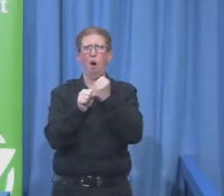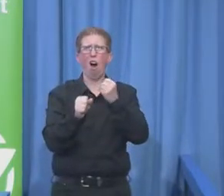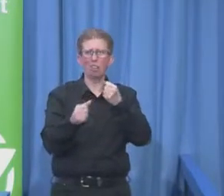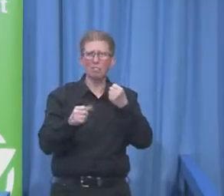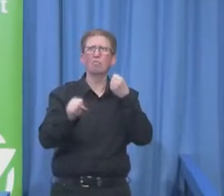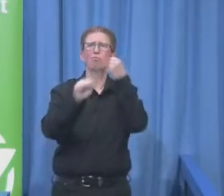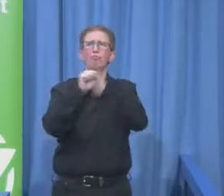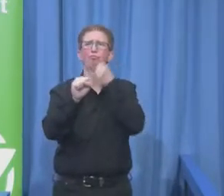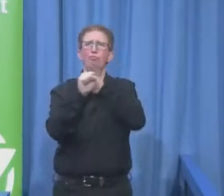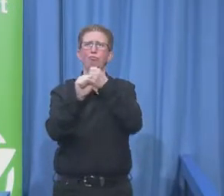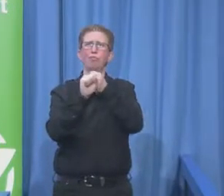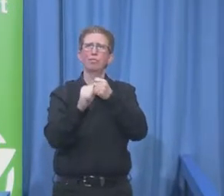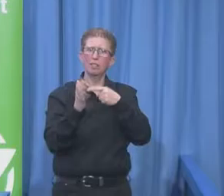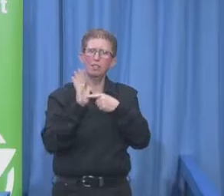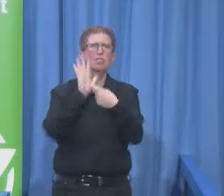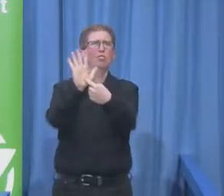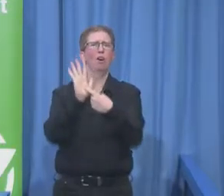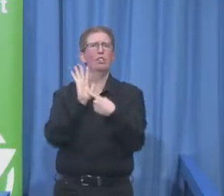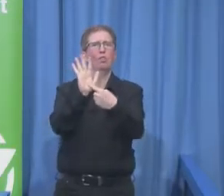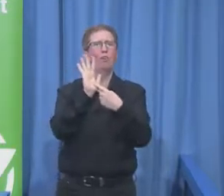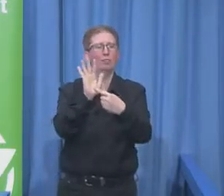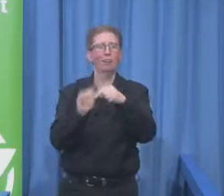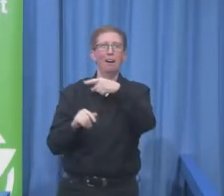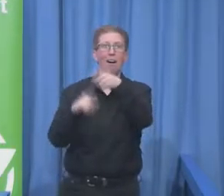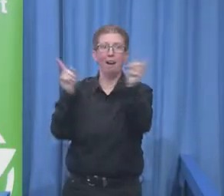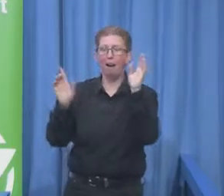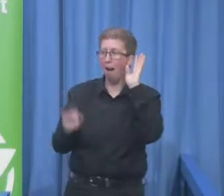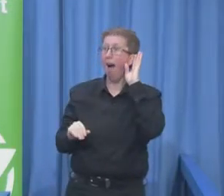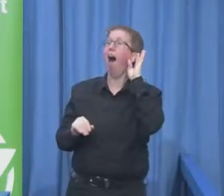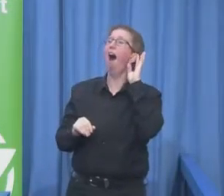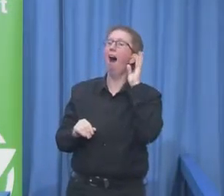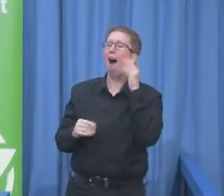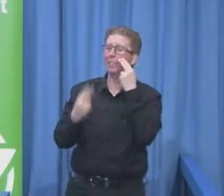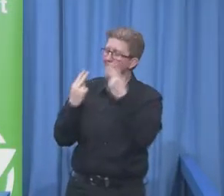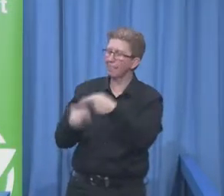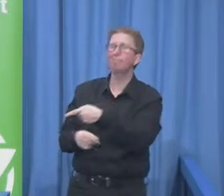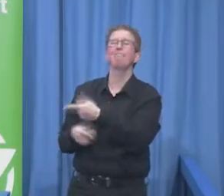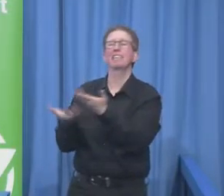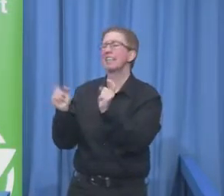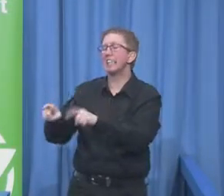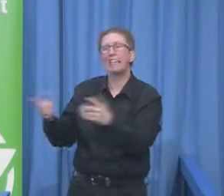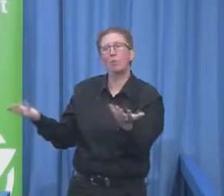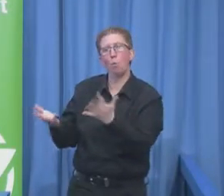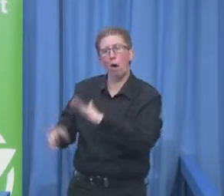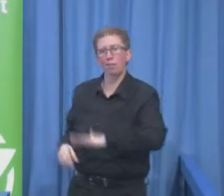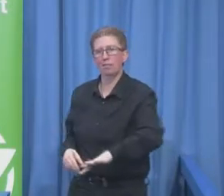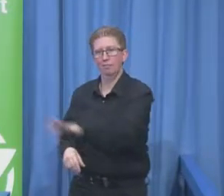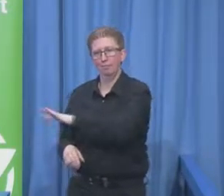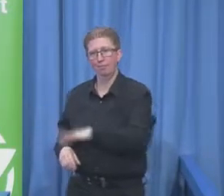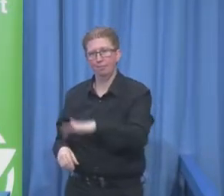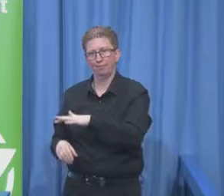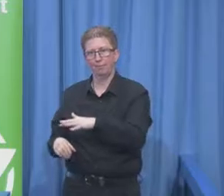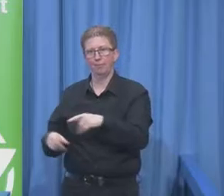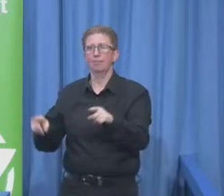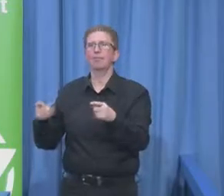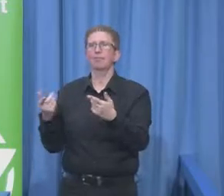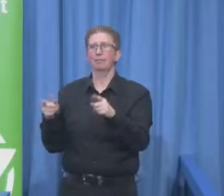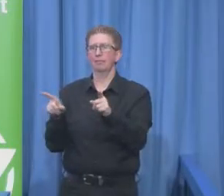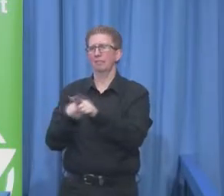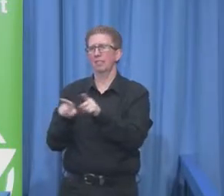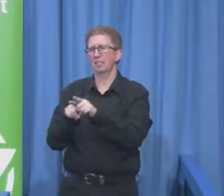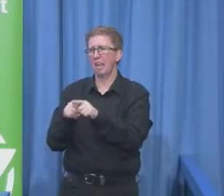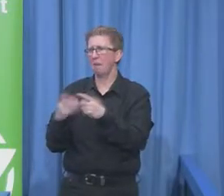silos. So it's really important for us, the way the gender forum is there, to speak in one voice. I'll